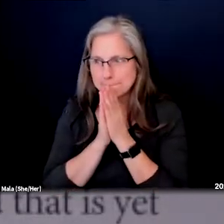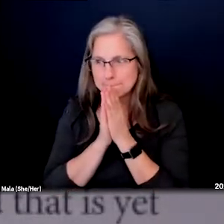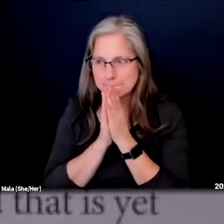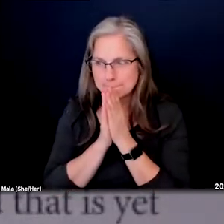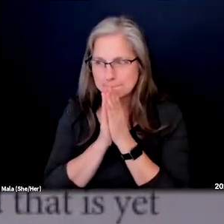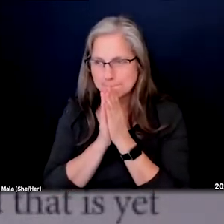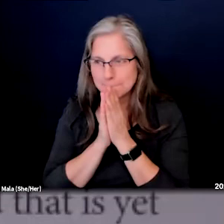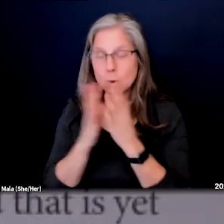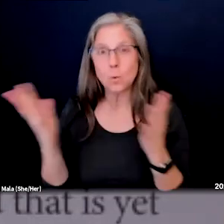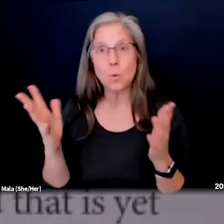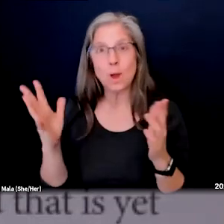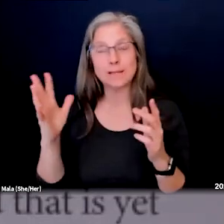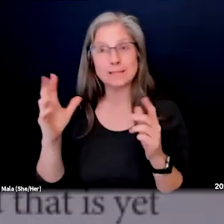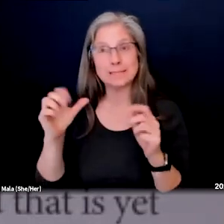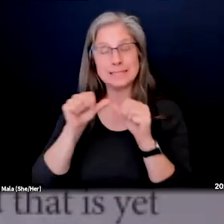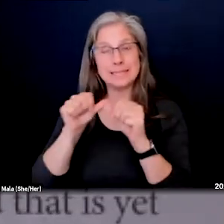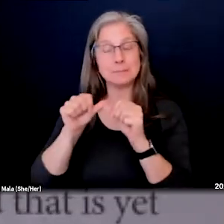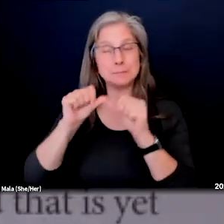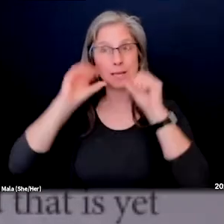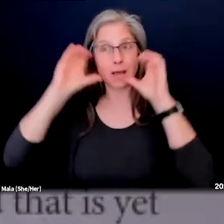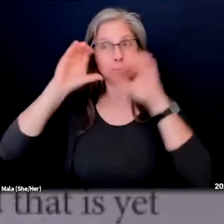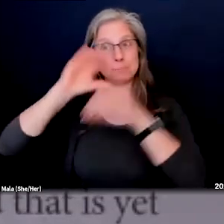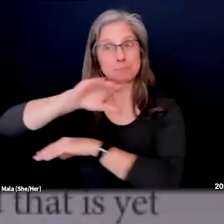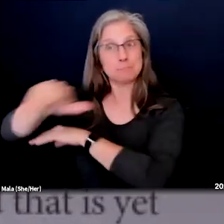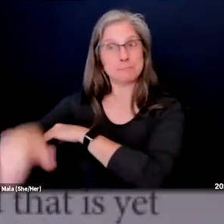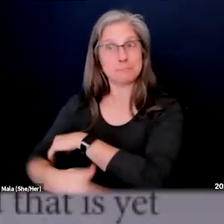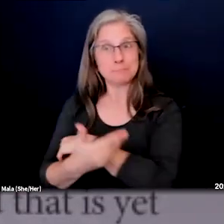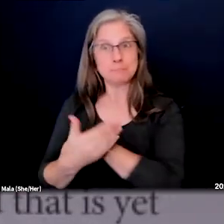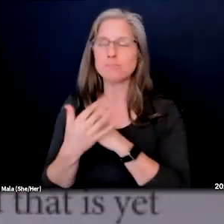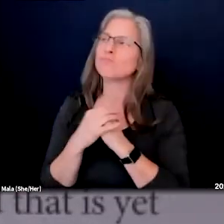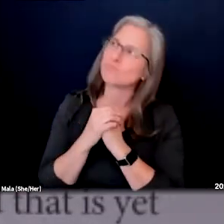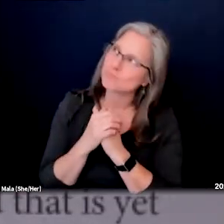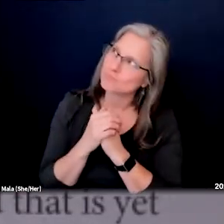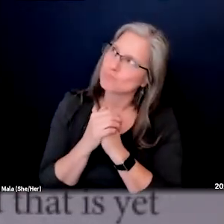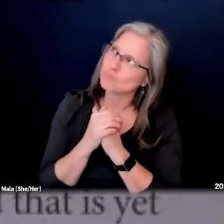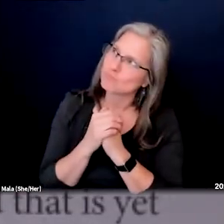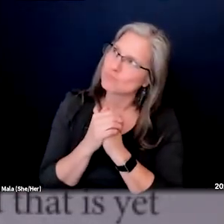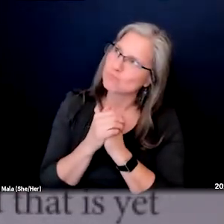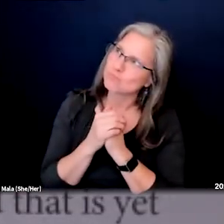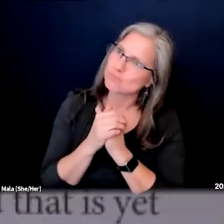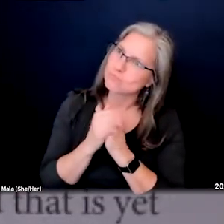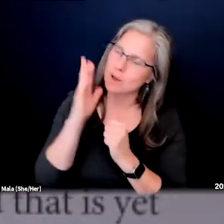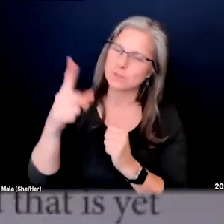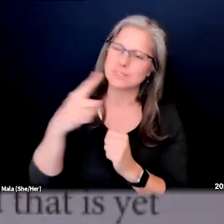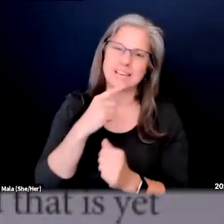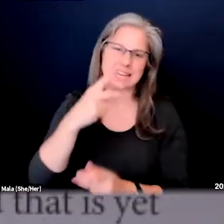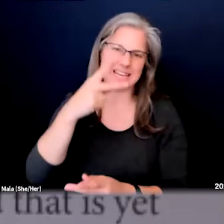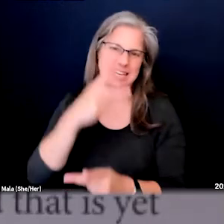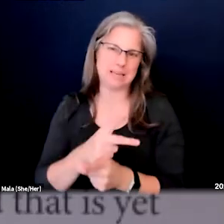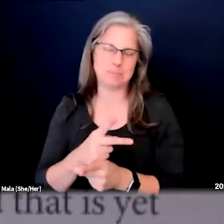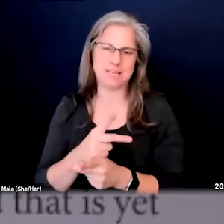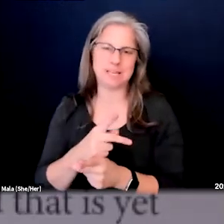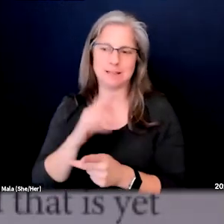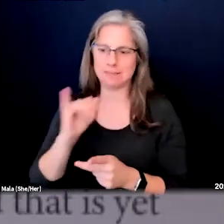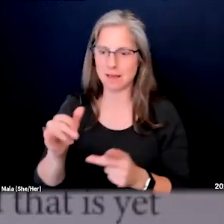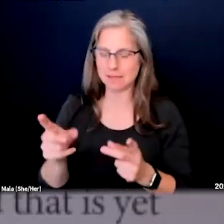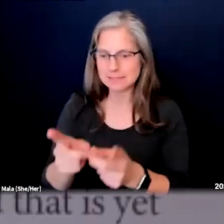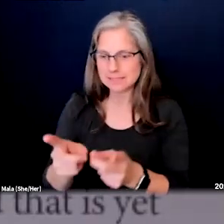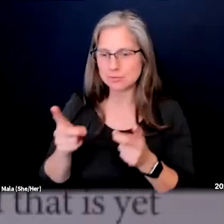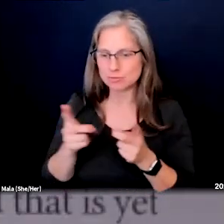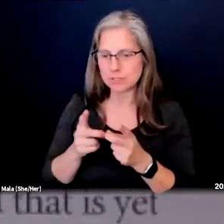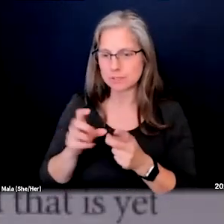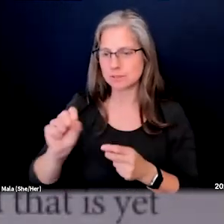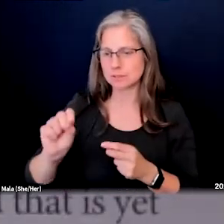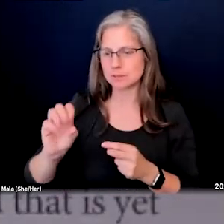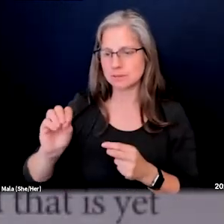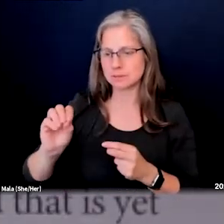What keeps me up at night? I would just say keeping the district solvent is, one of my biggest